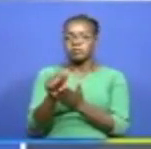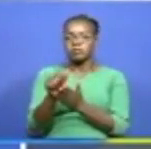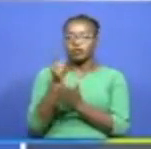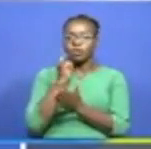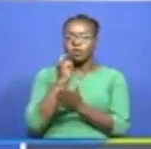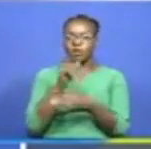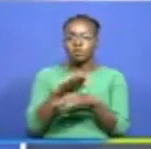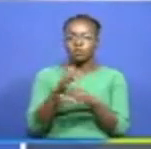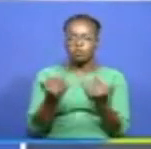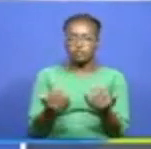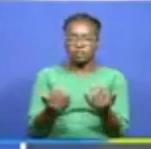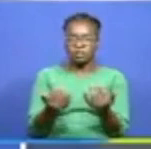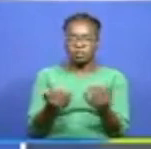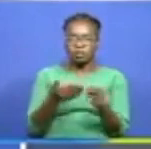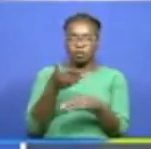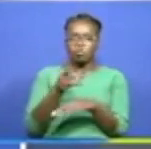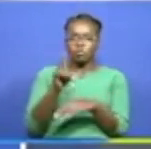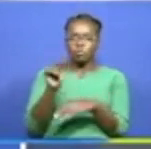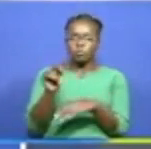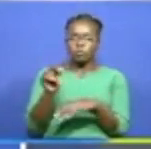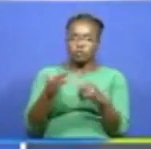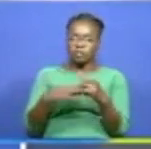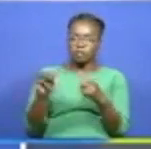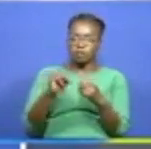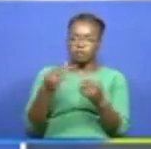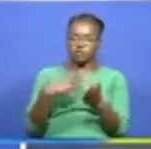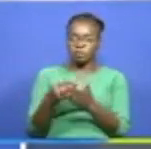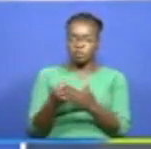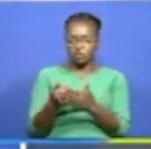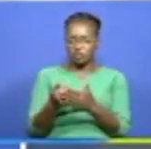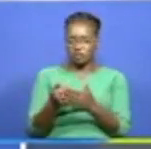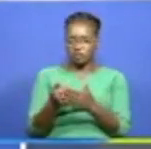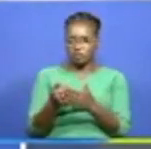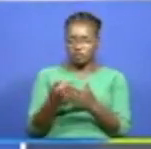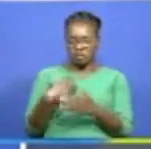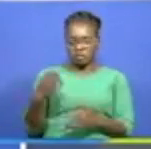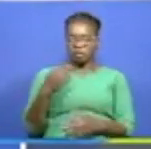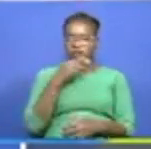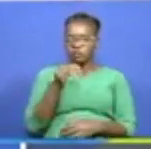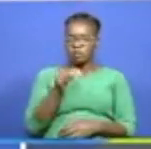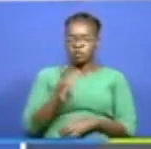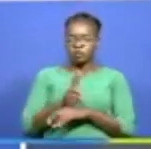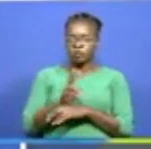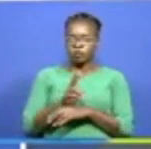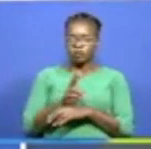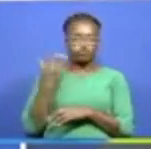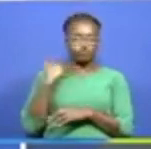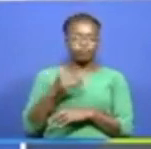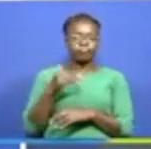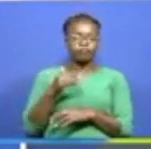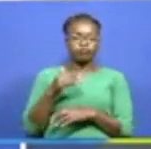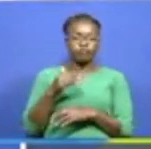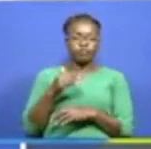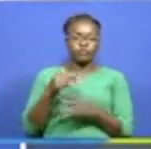of property worth over 1.8 million shillings. They claim a tycoon used guns to bring down their shops in the